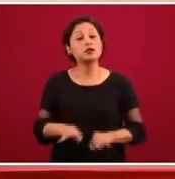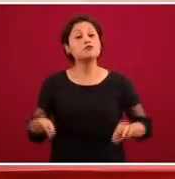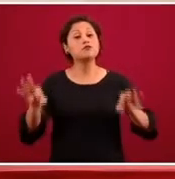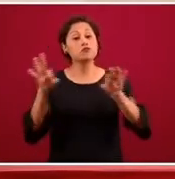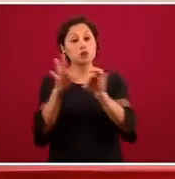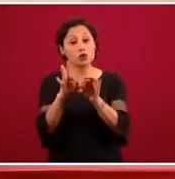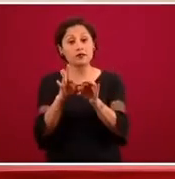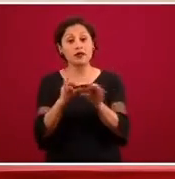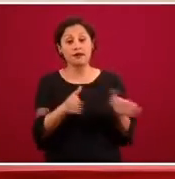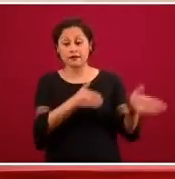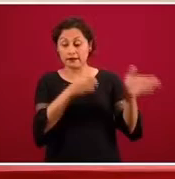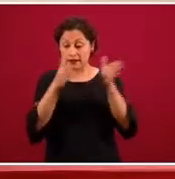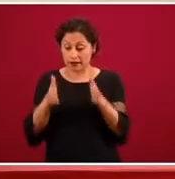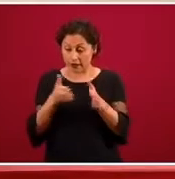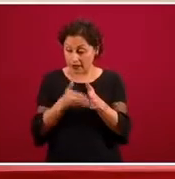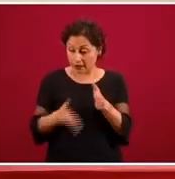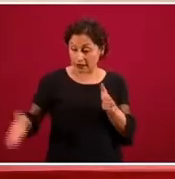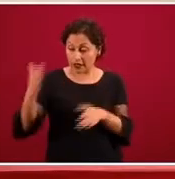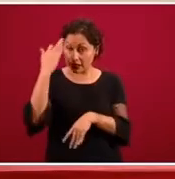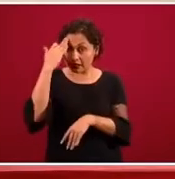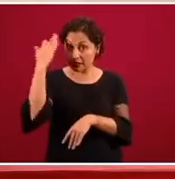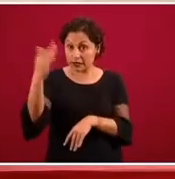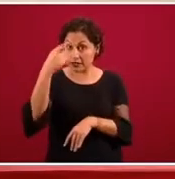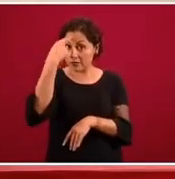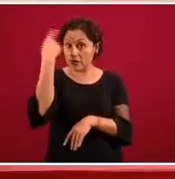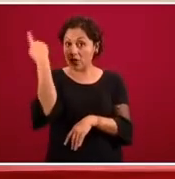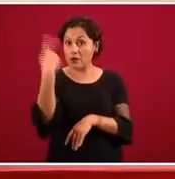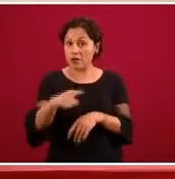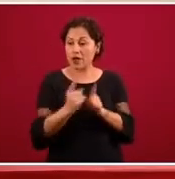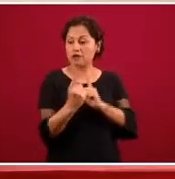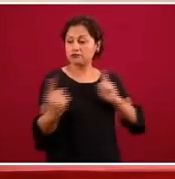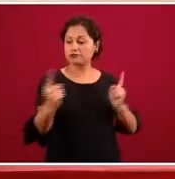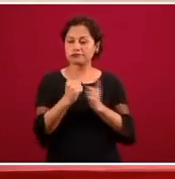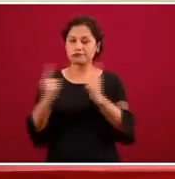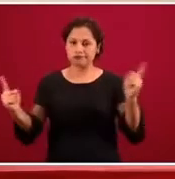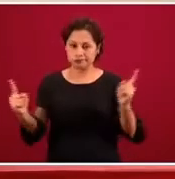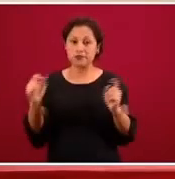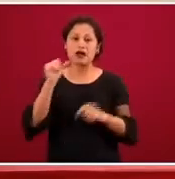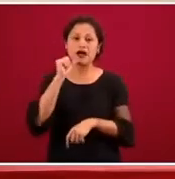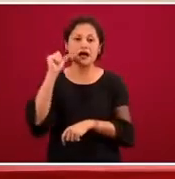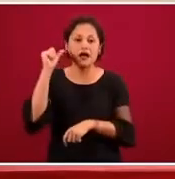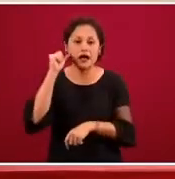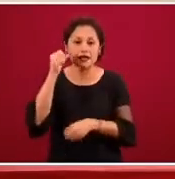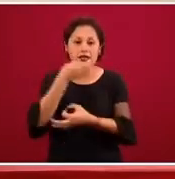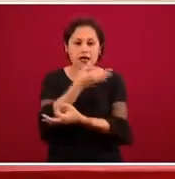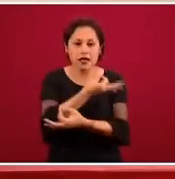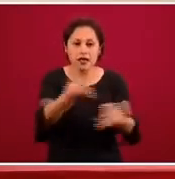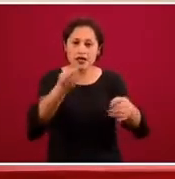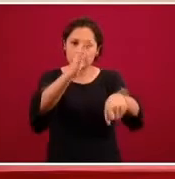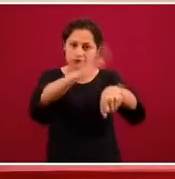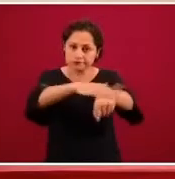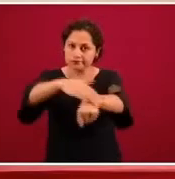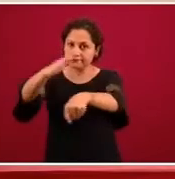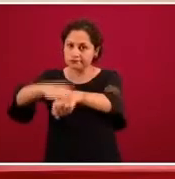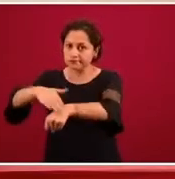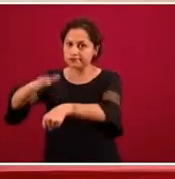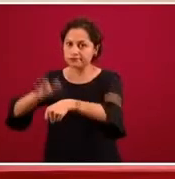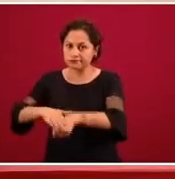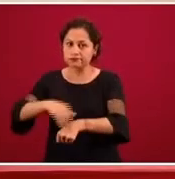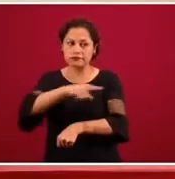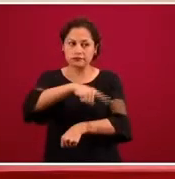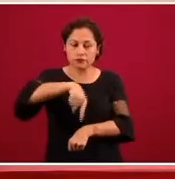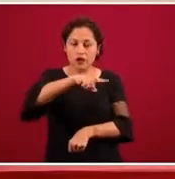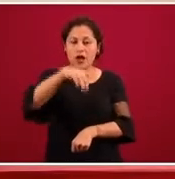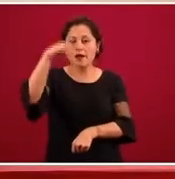that it is very important to keep in mind that the national safe distance journey and